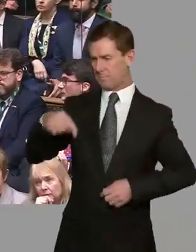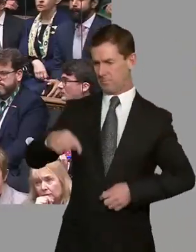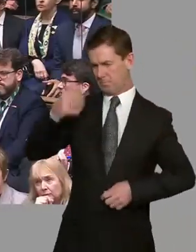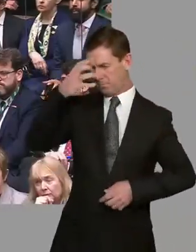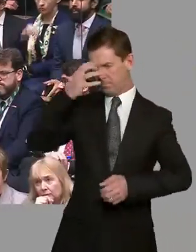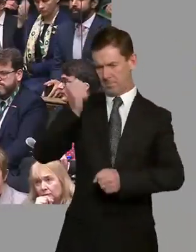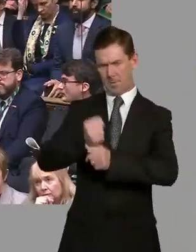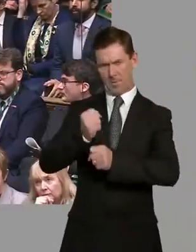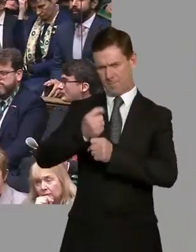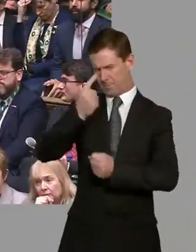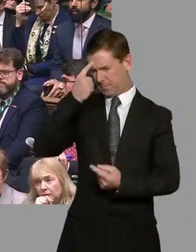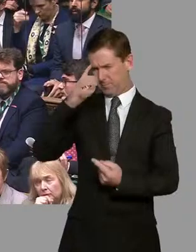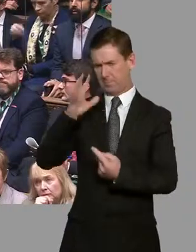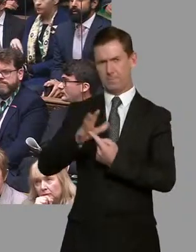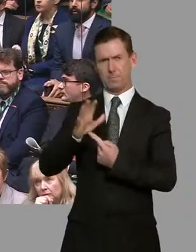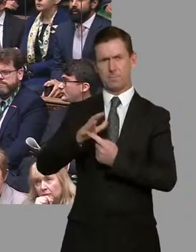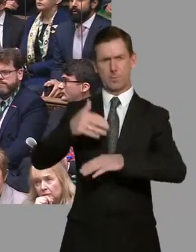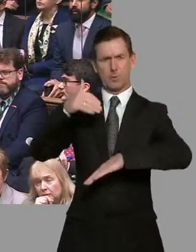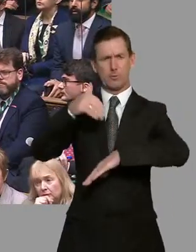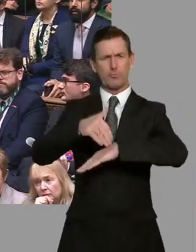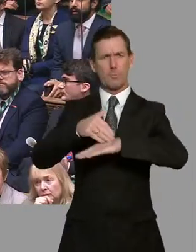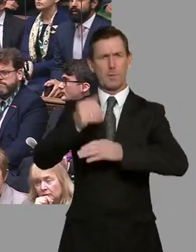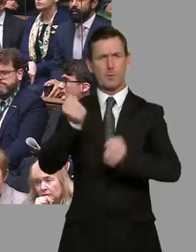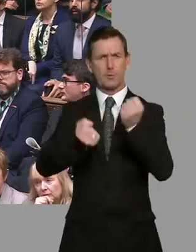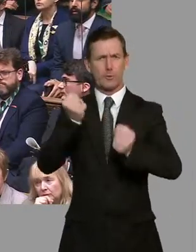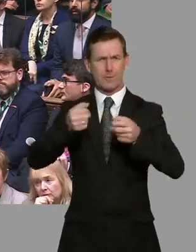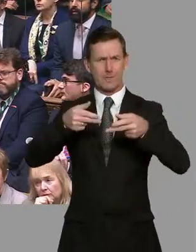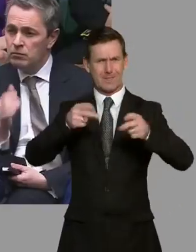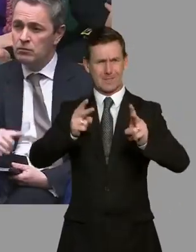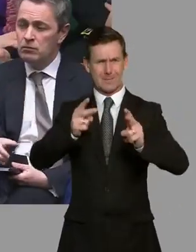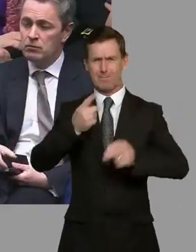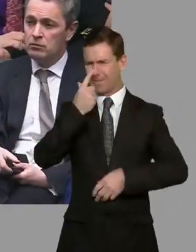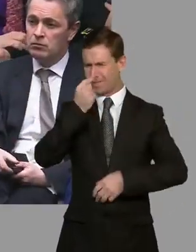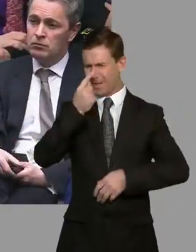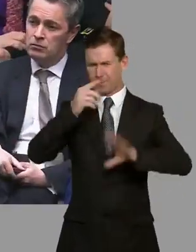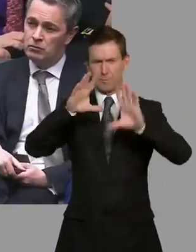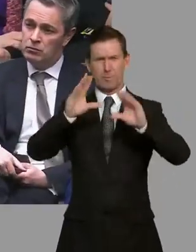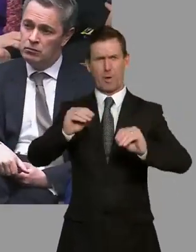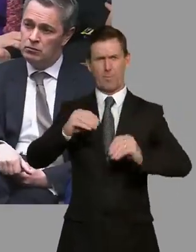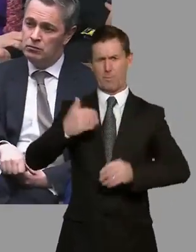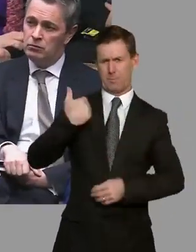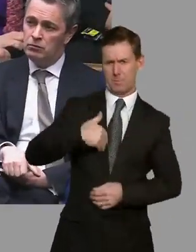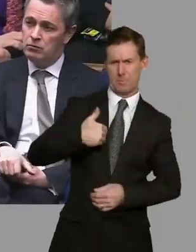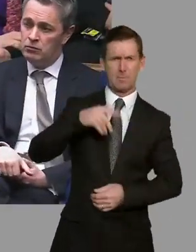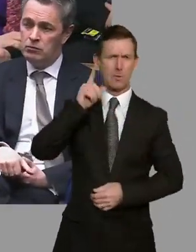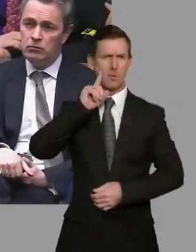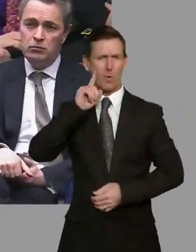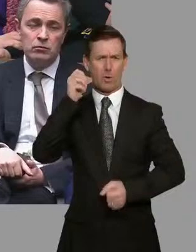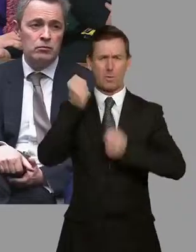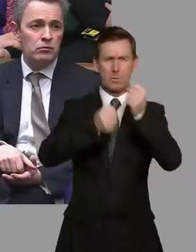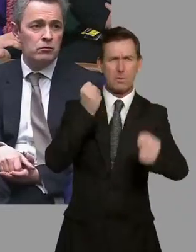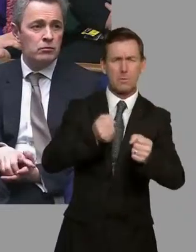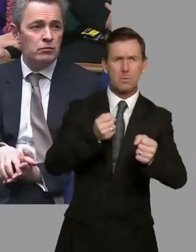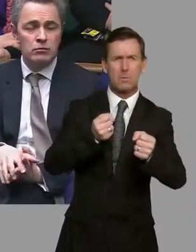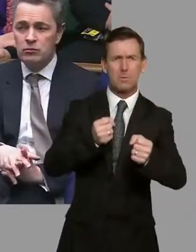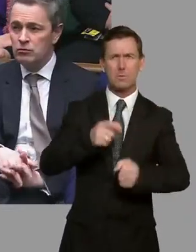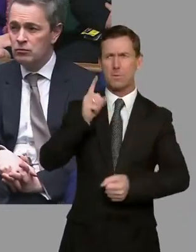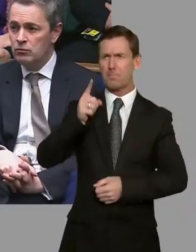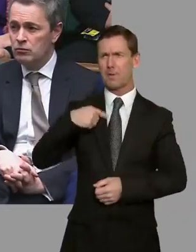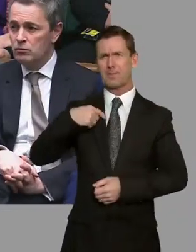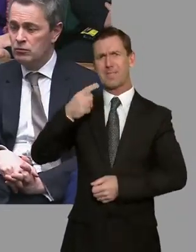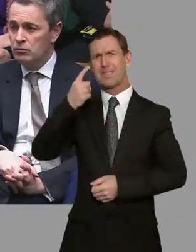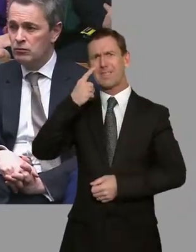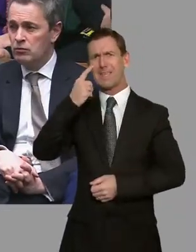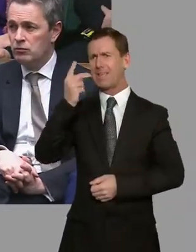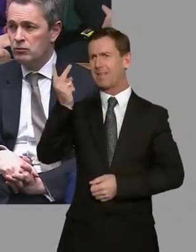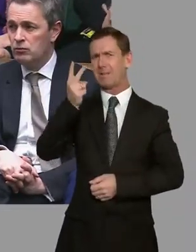and girls. But when an abuser can use a child custody battle to continue their abuse, as happened in the case of one of my constituents,